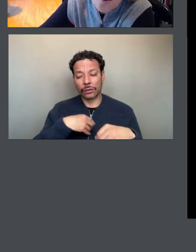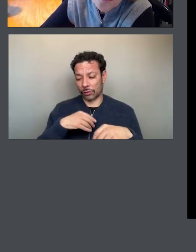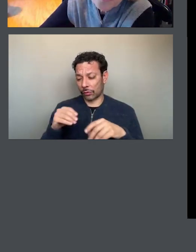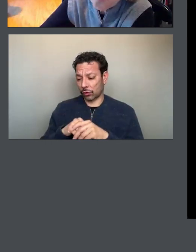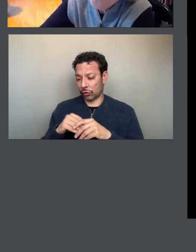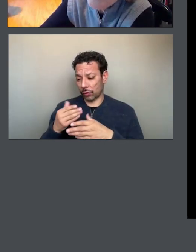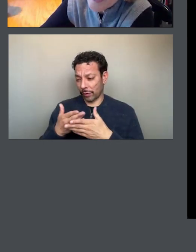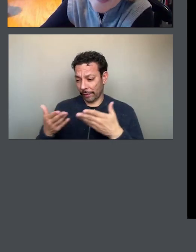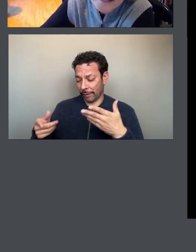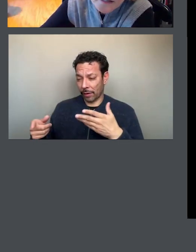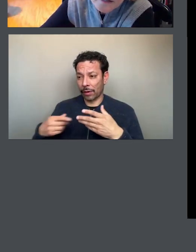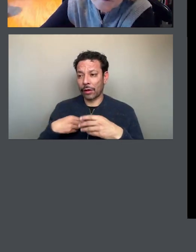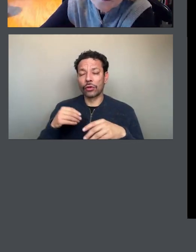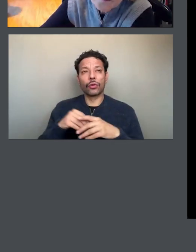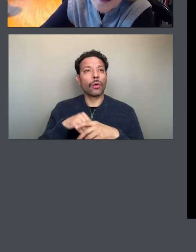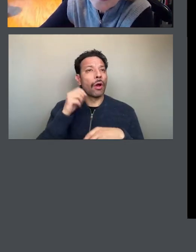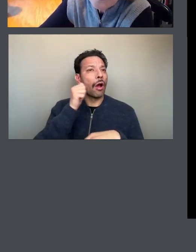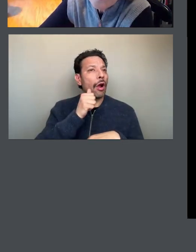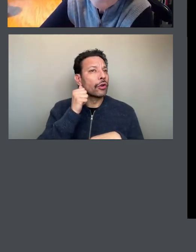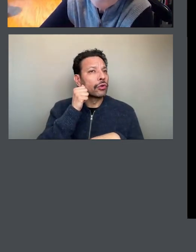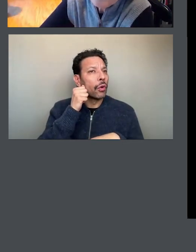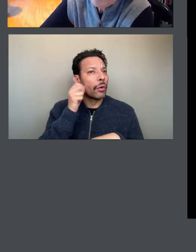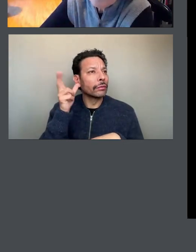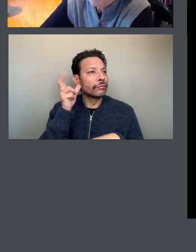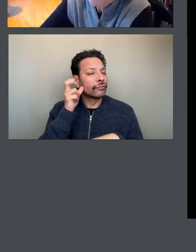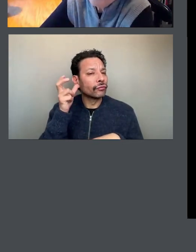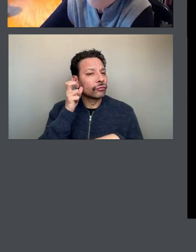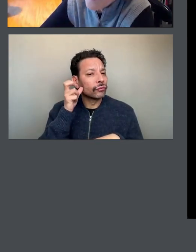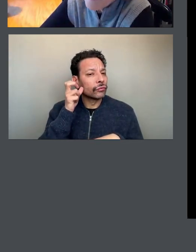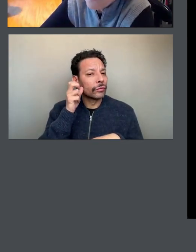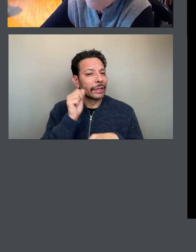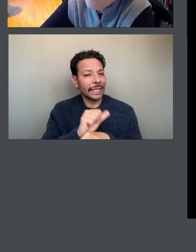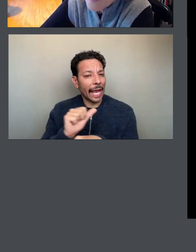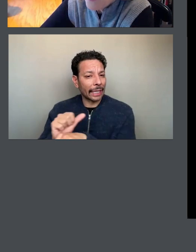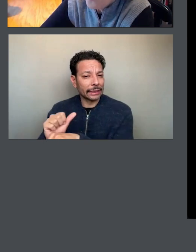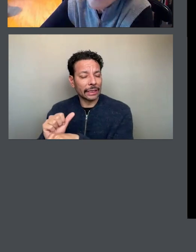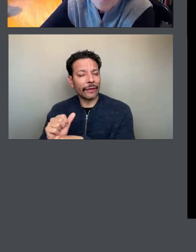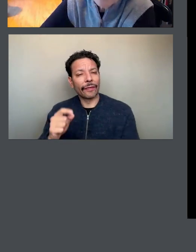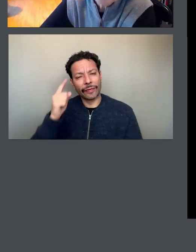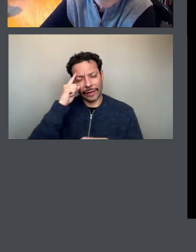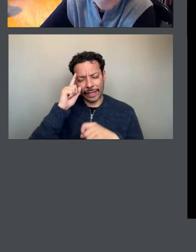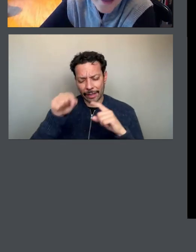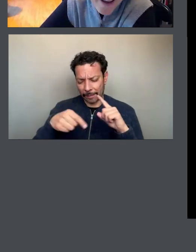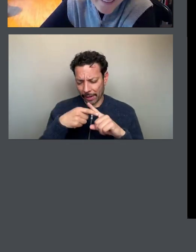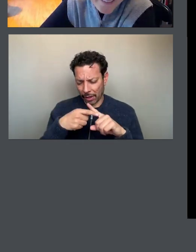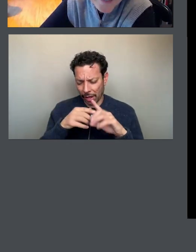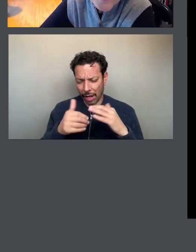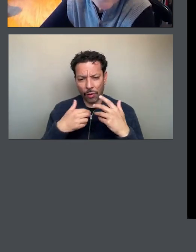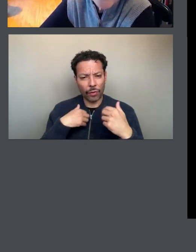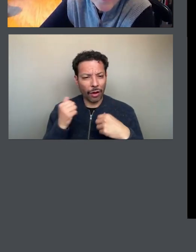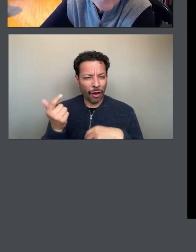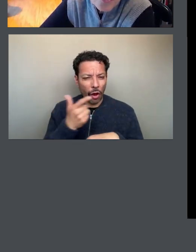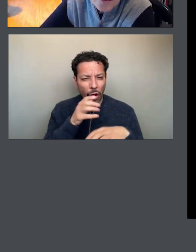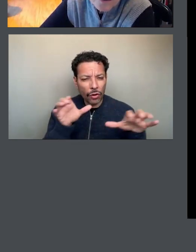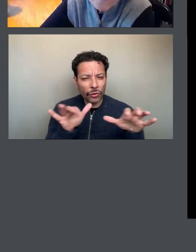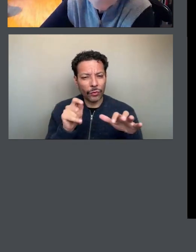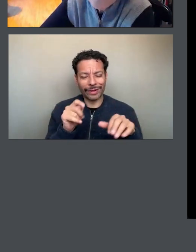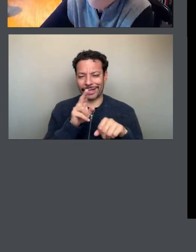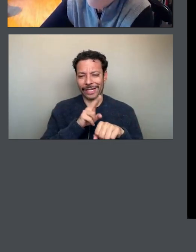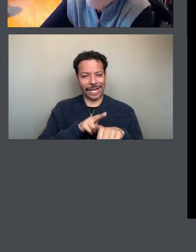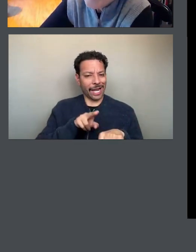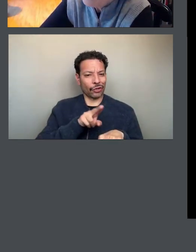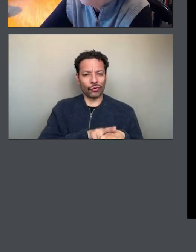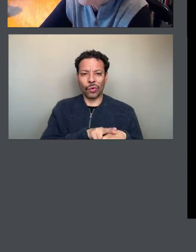to auditory tasks. And think about how we all do that. That is a natural